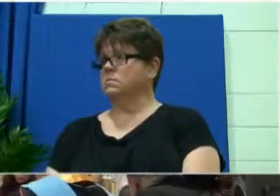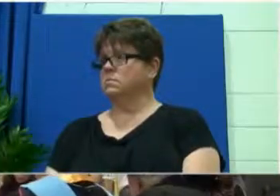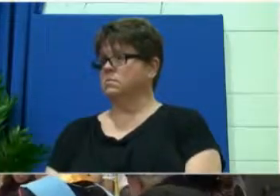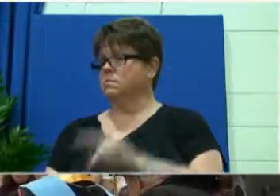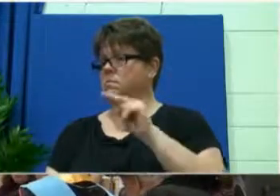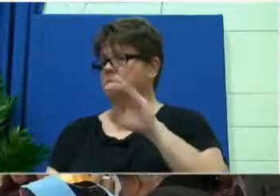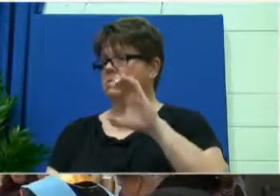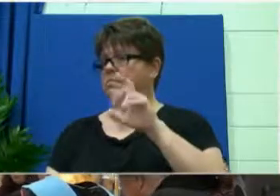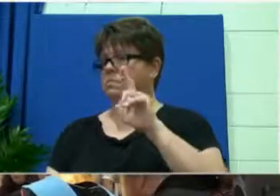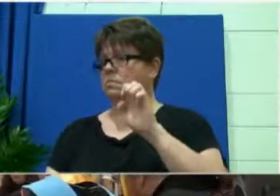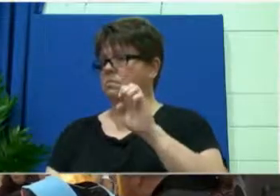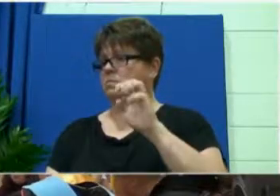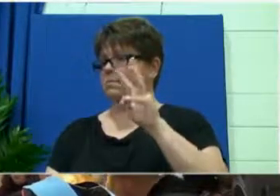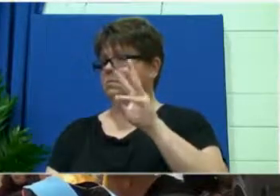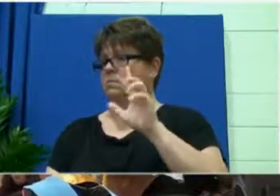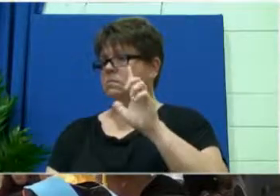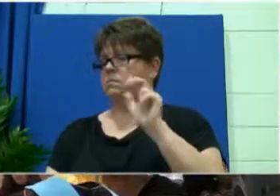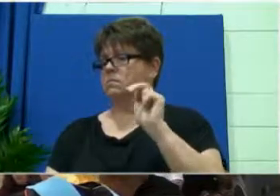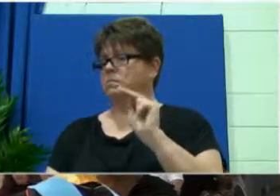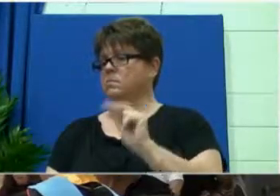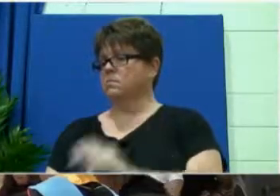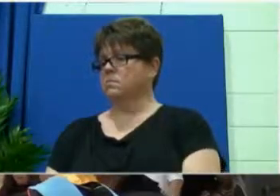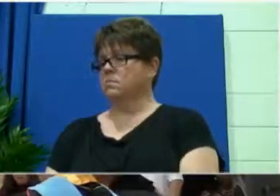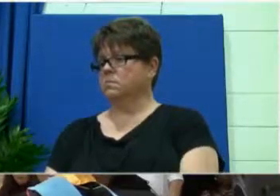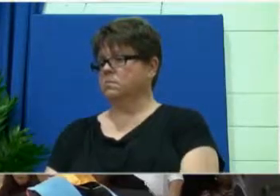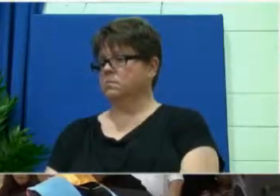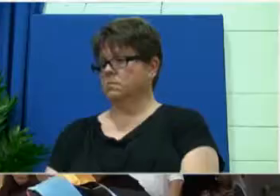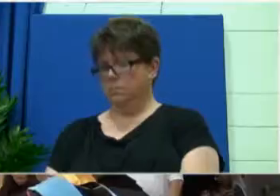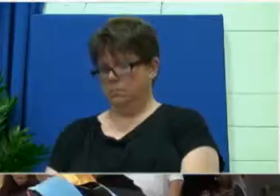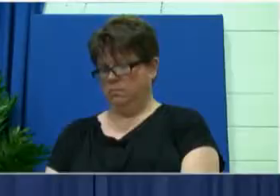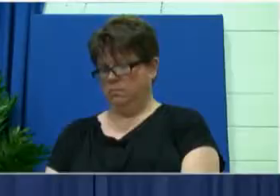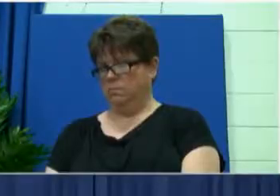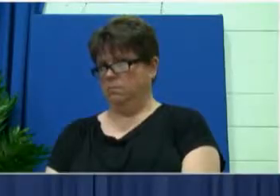Nicole Marie Wellen, Certificate in Medical Billing and Coding.